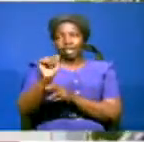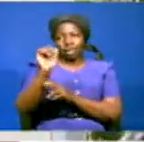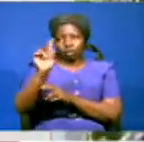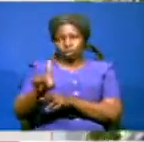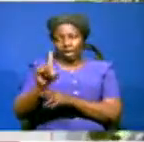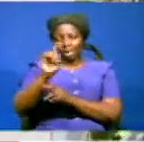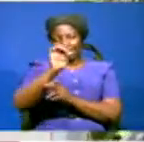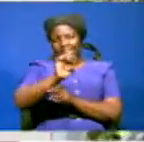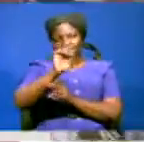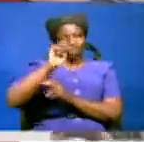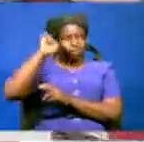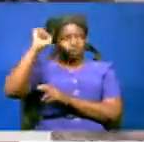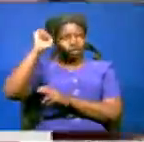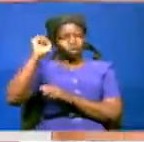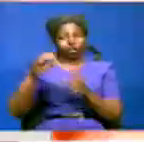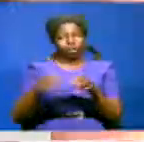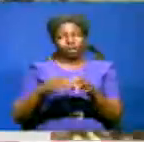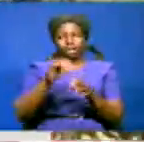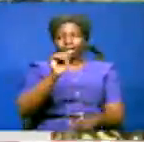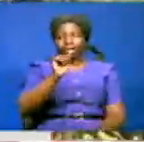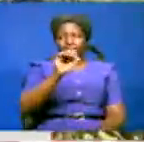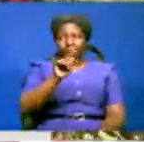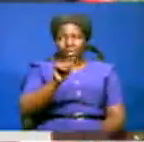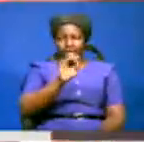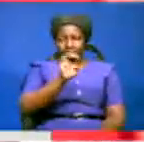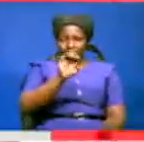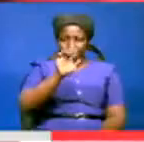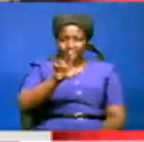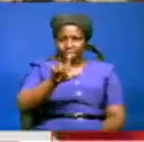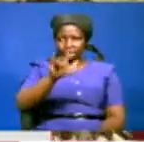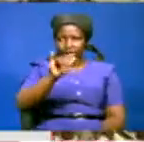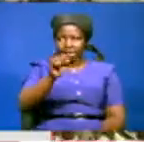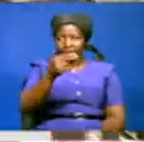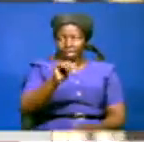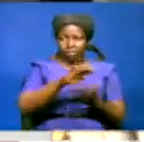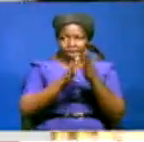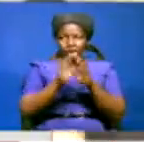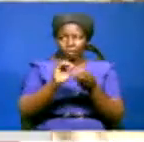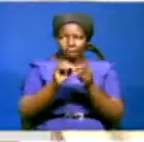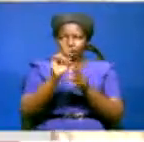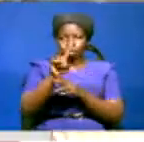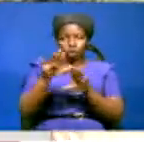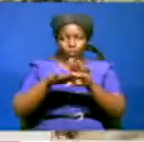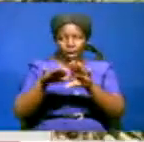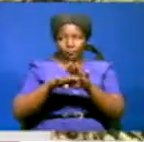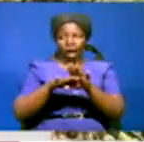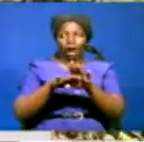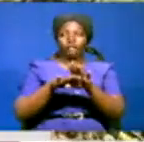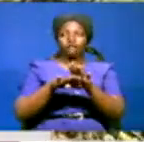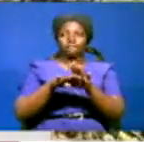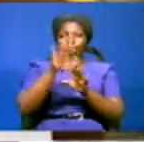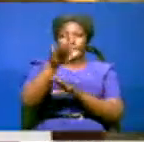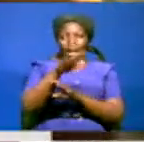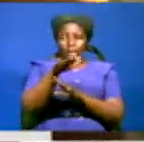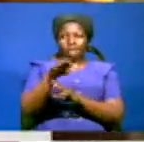the Political Parties Act. Elisha Odhiambo becomes the second member of parliament from Siaya County to face expulsion threats